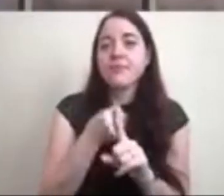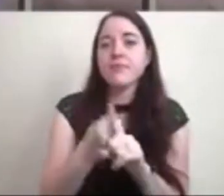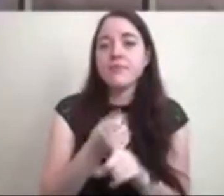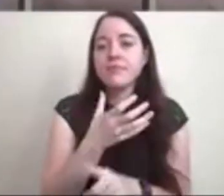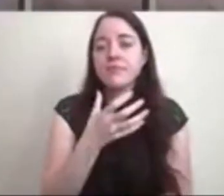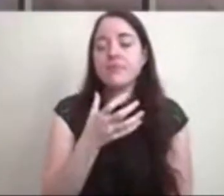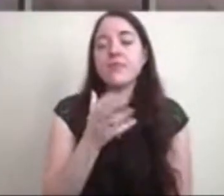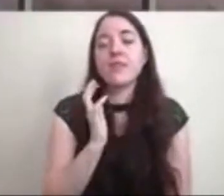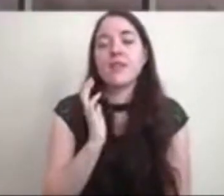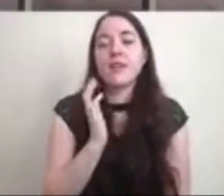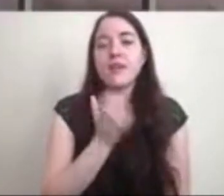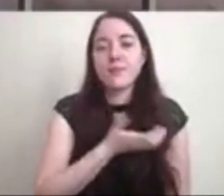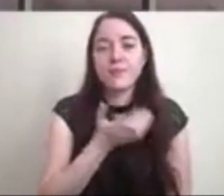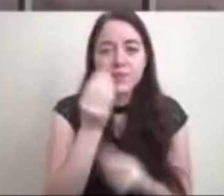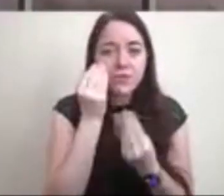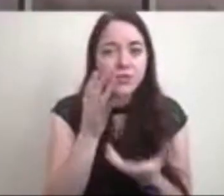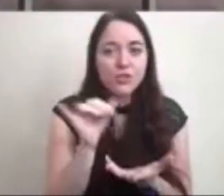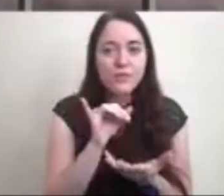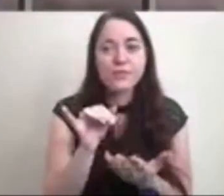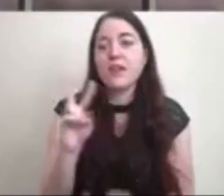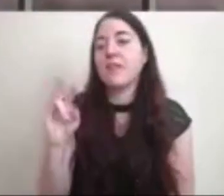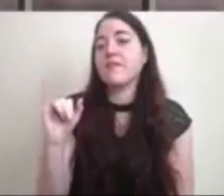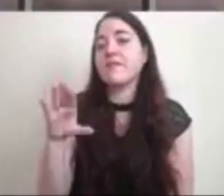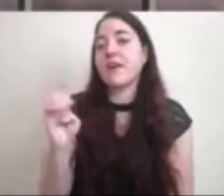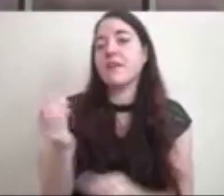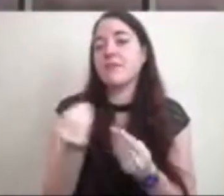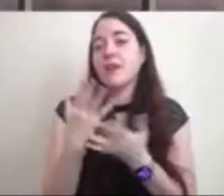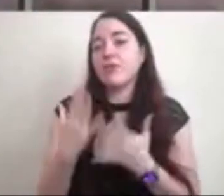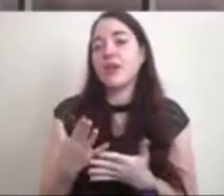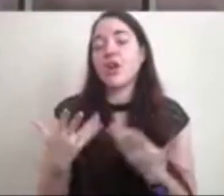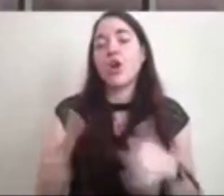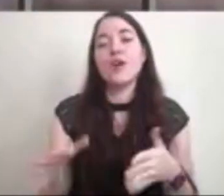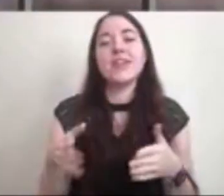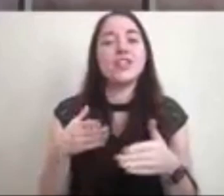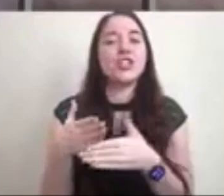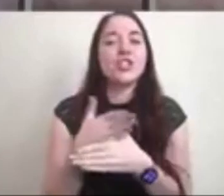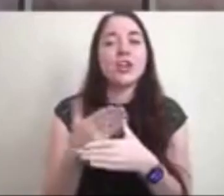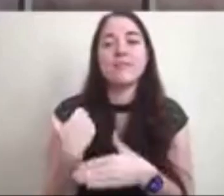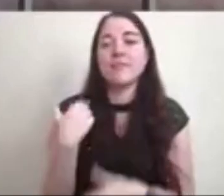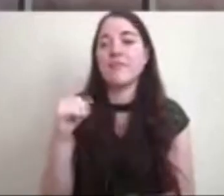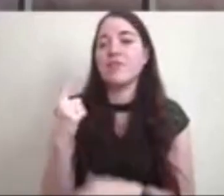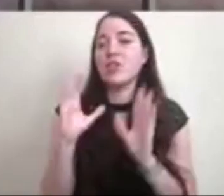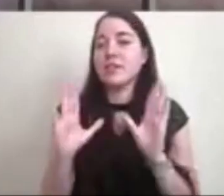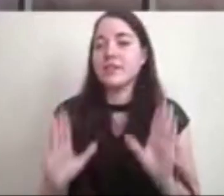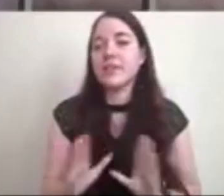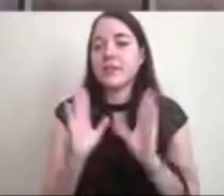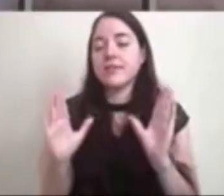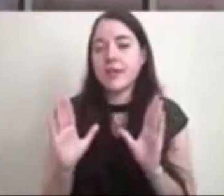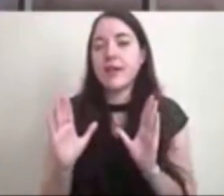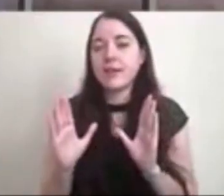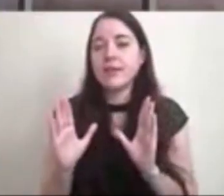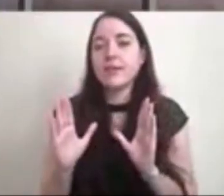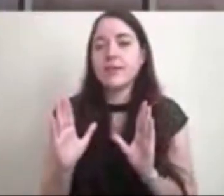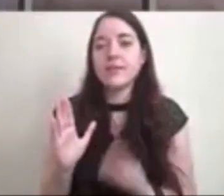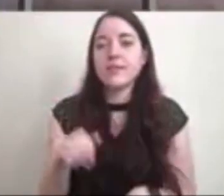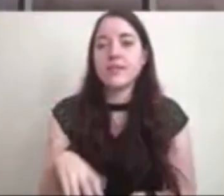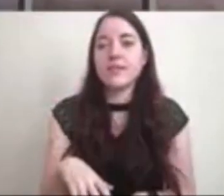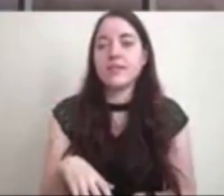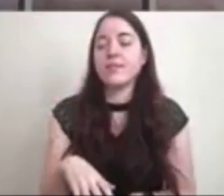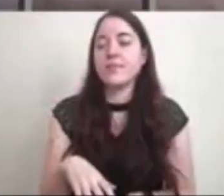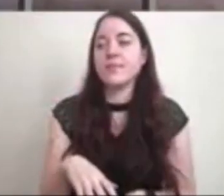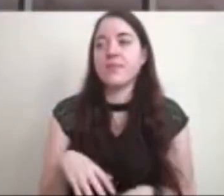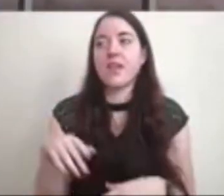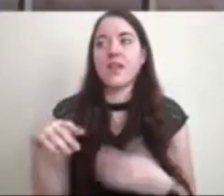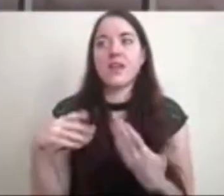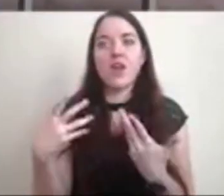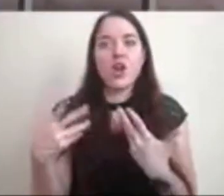moderator shared on the first Sunday in October, Joanna Hardy shared that we are running a shortfall coming out of the summer. Many of